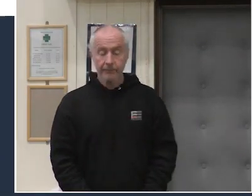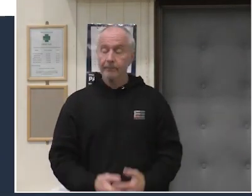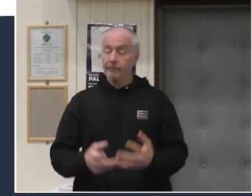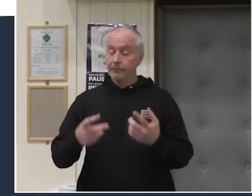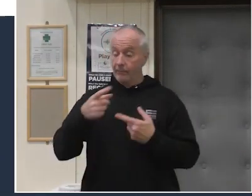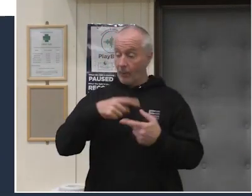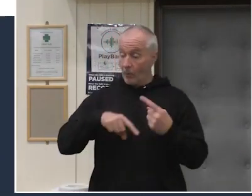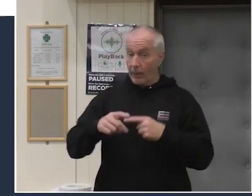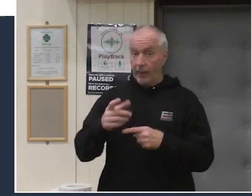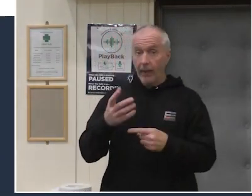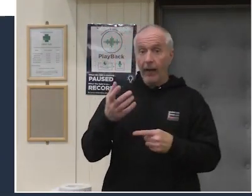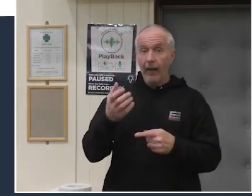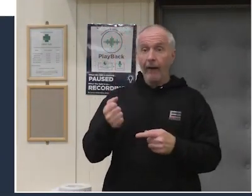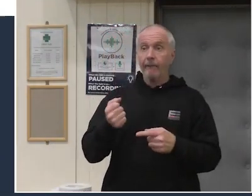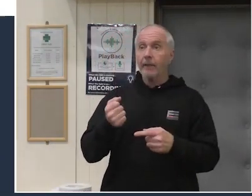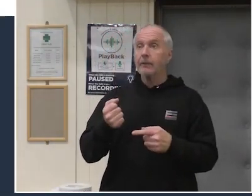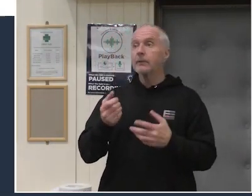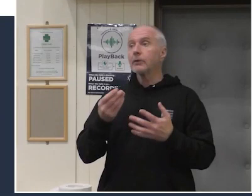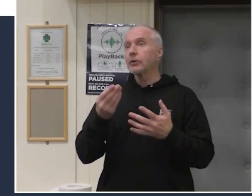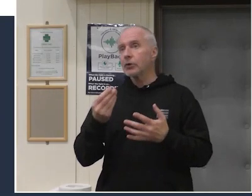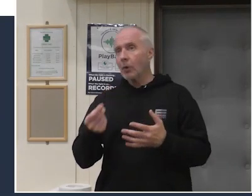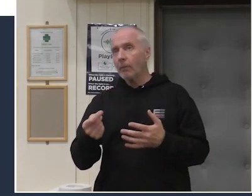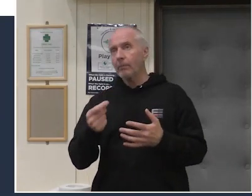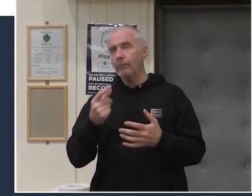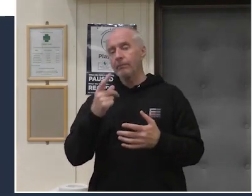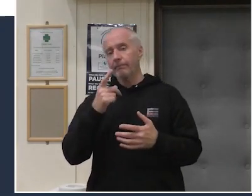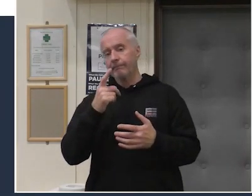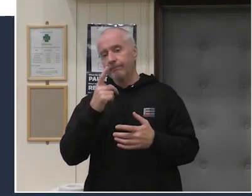somewhat abilities